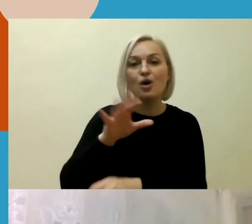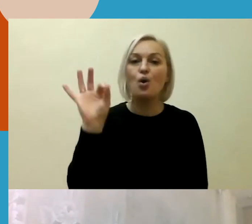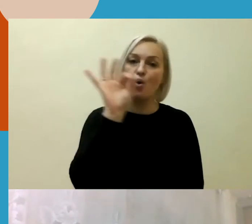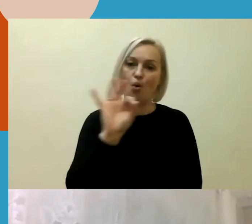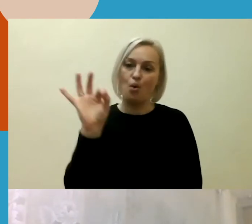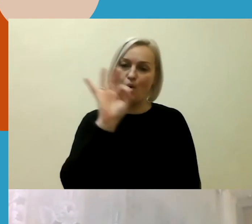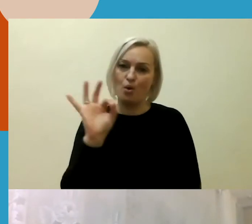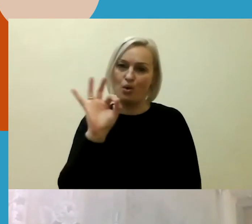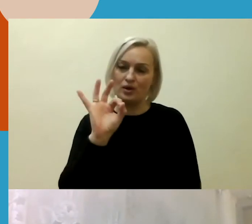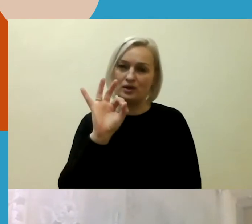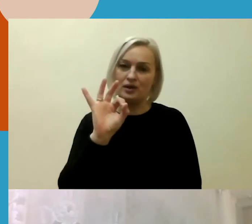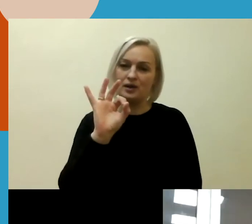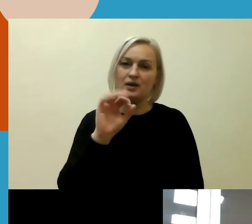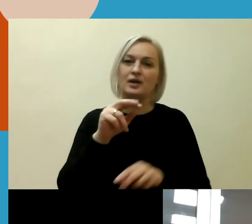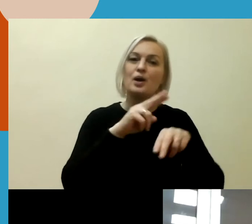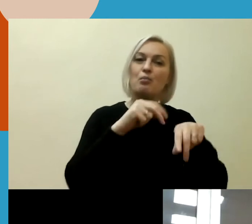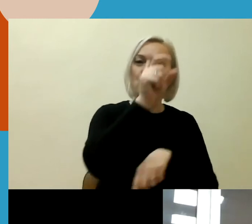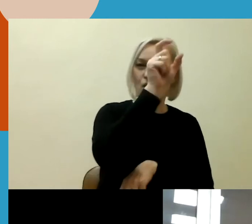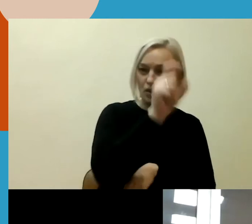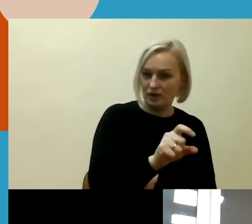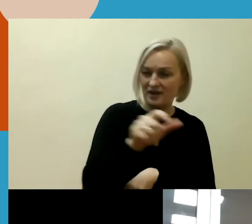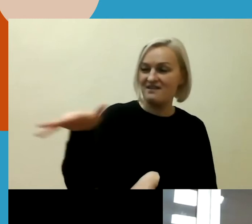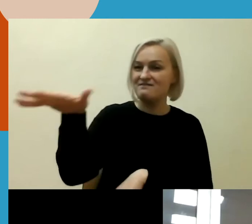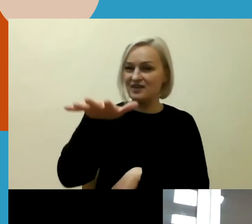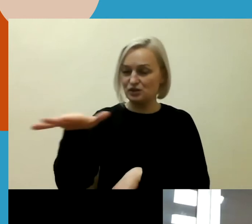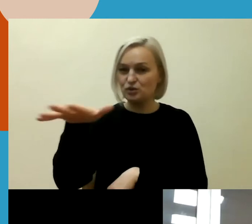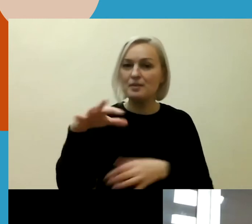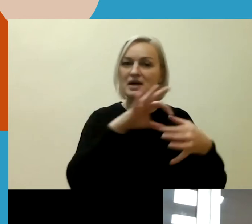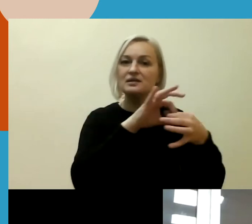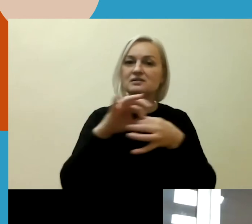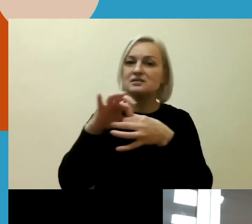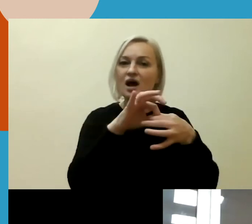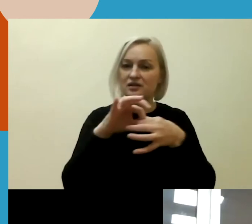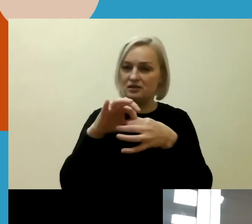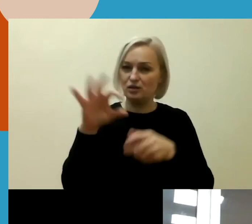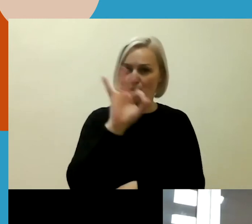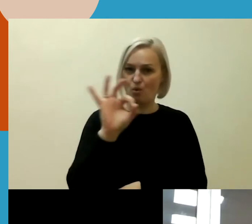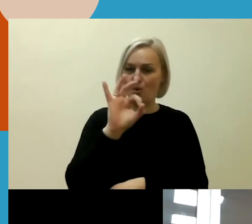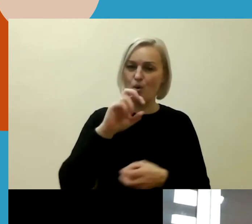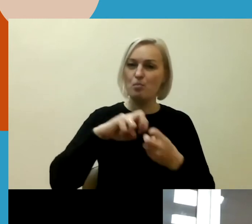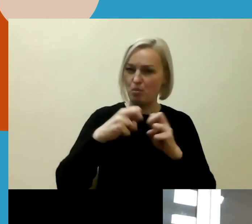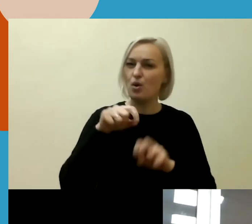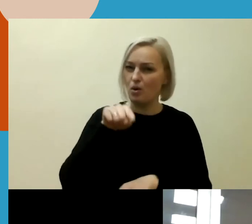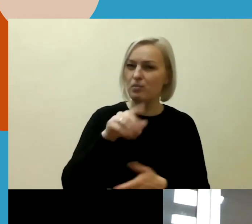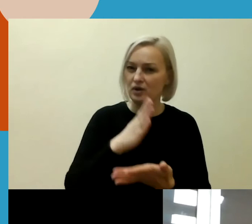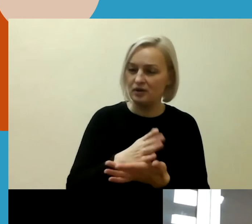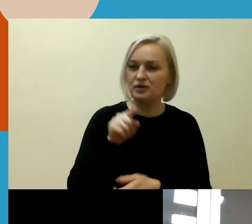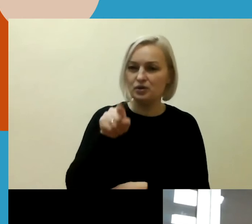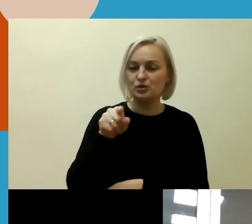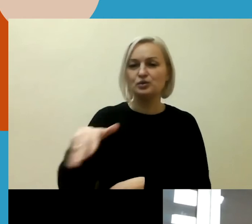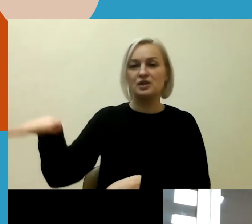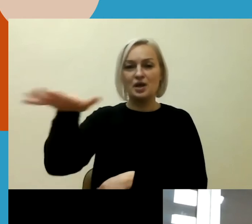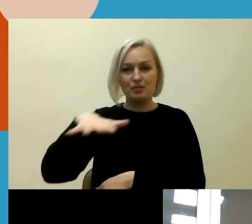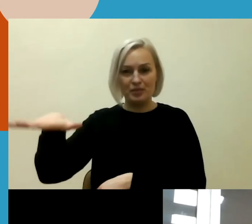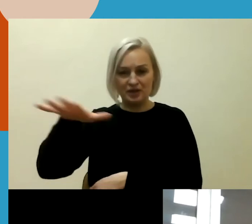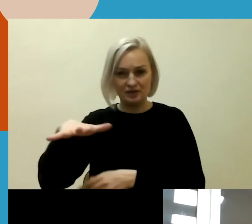as Goda mentioned, you might want to talk about the relations of community with the police, but well, you